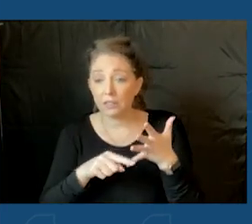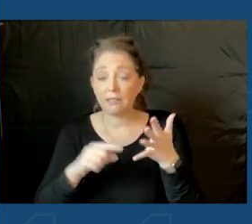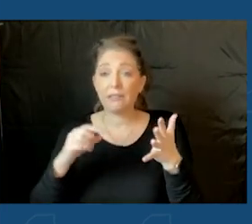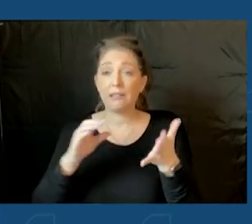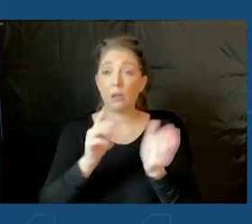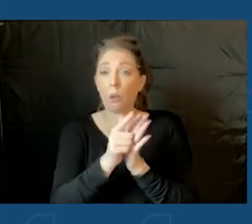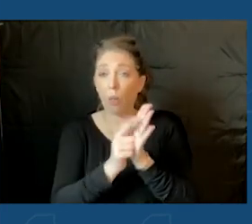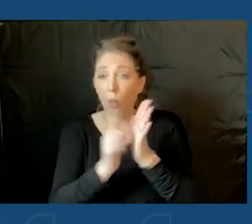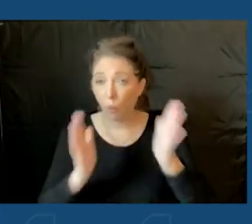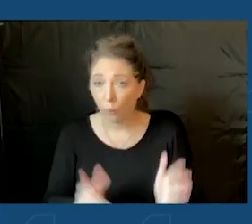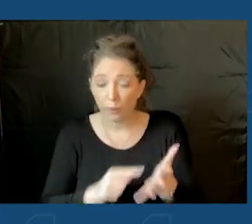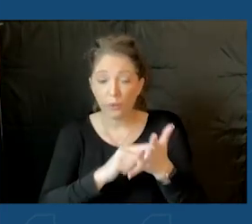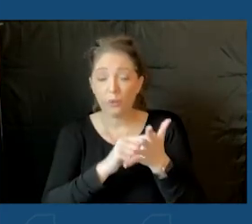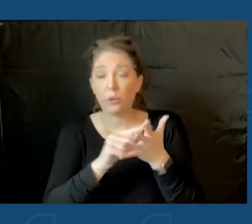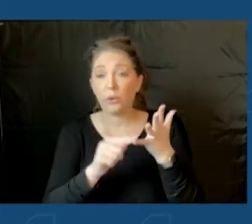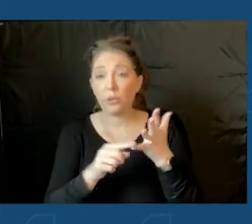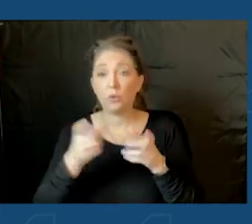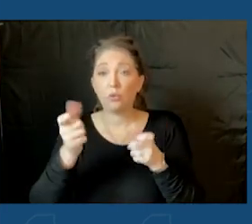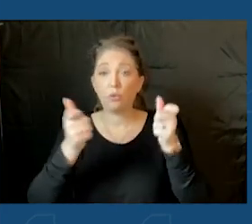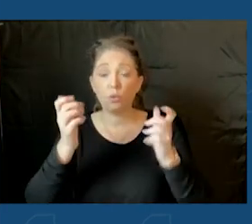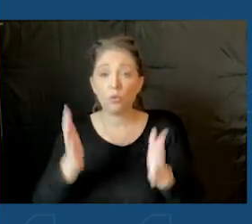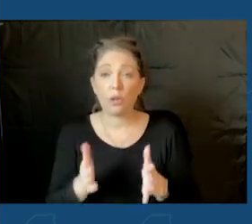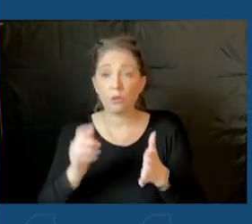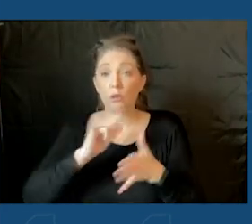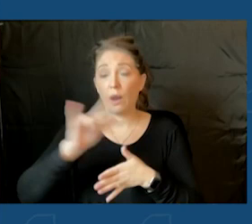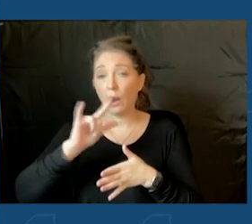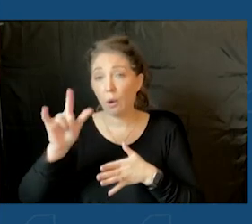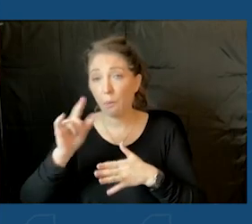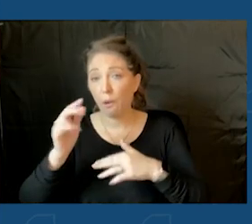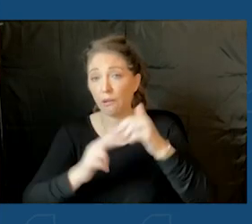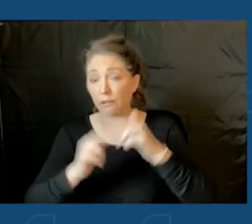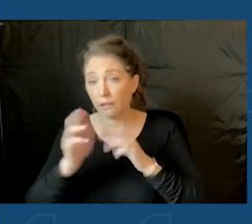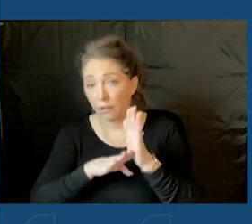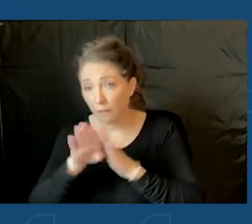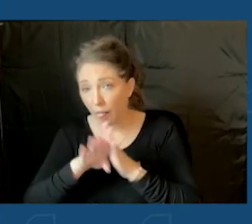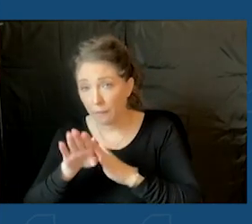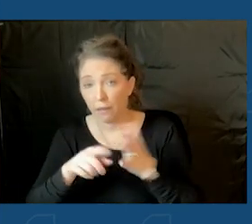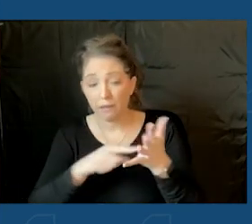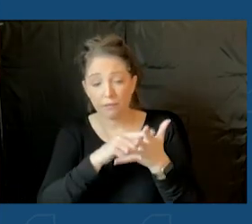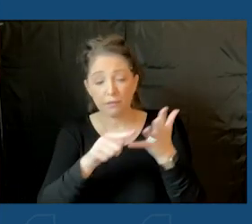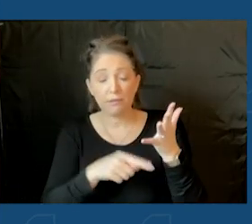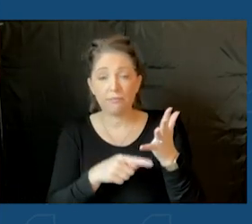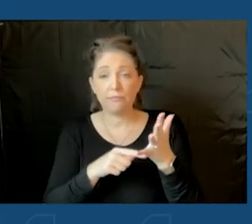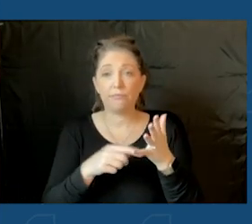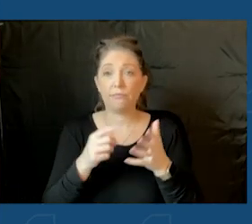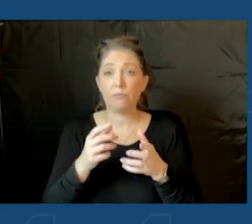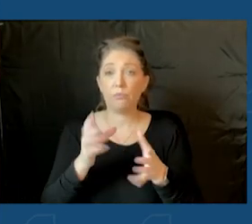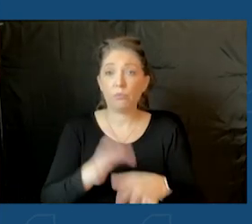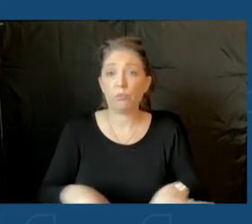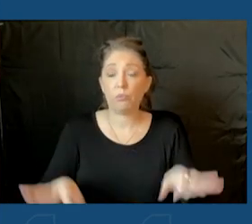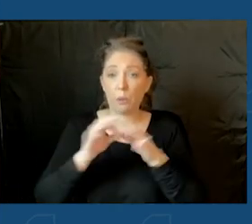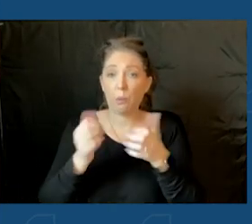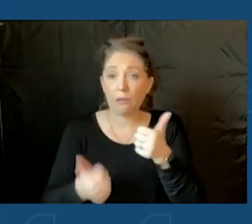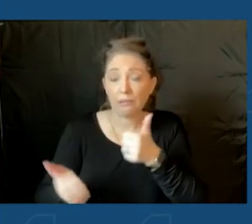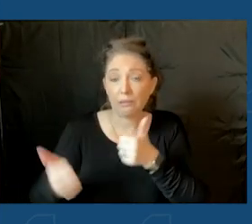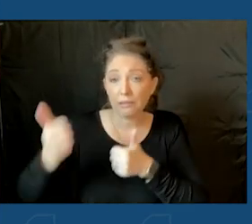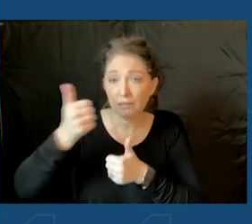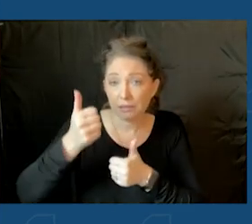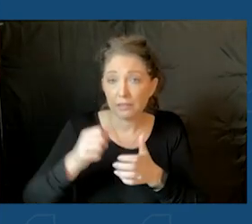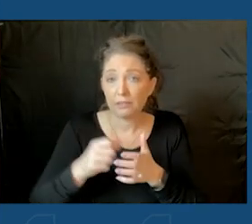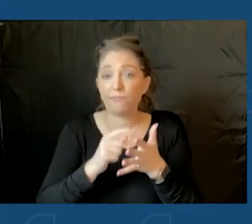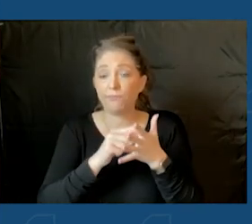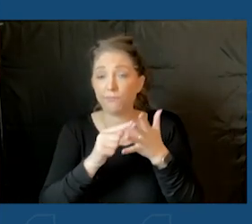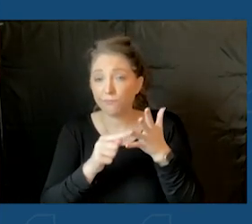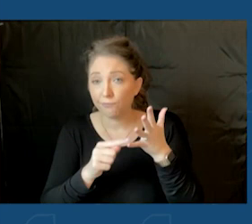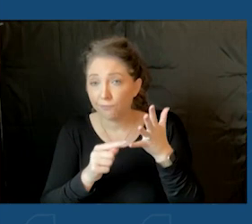Fisher, Director of Airport Redevelopment Jim Heitman, and key executives Lillian Valenti, Jim Sterace, Charles